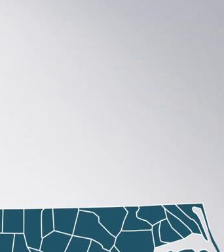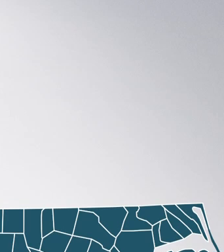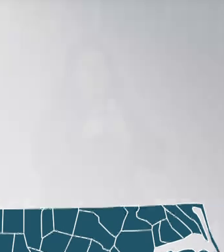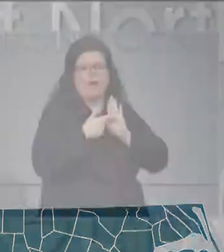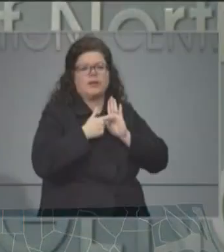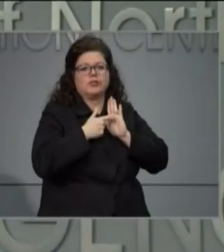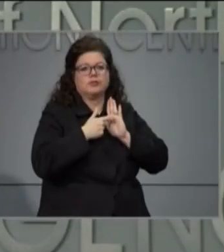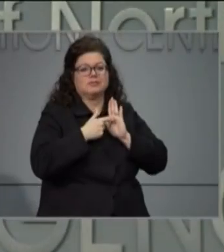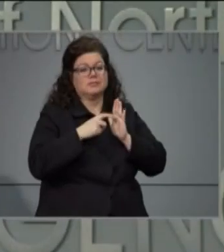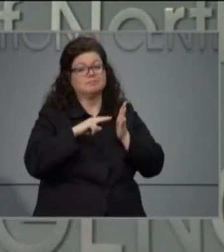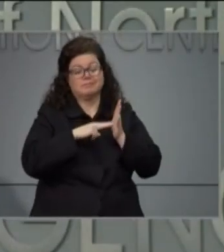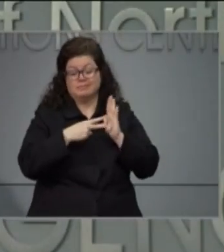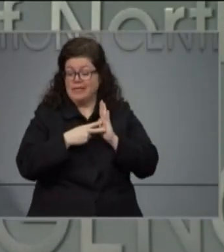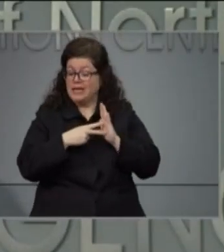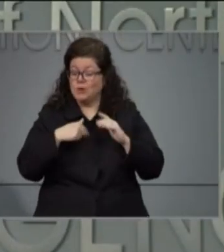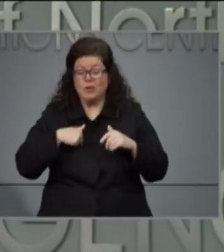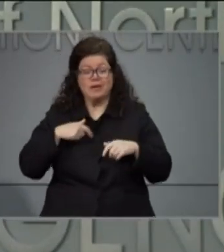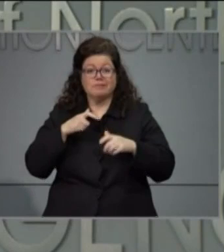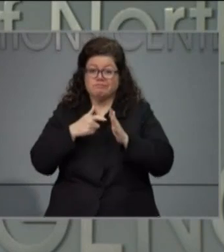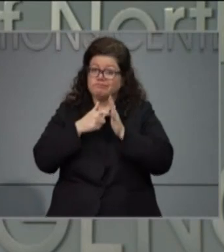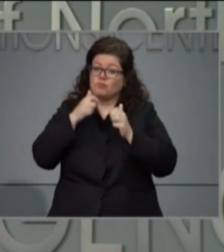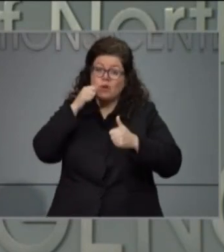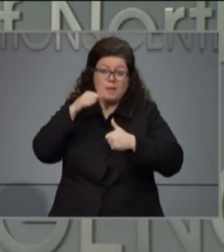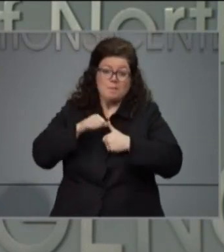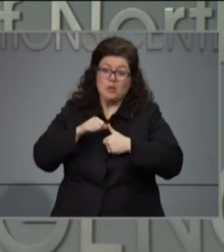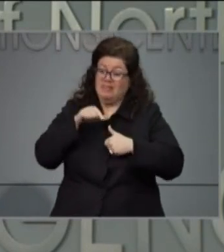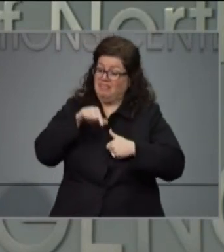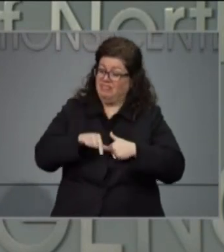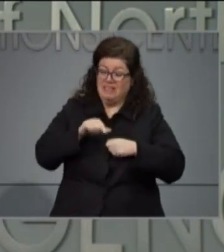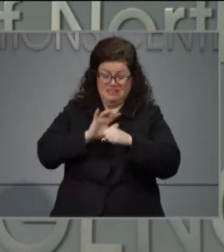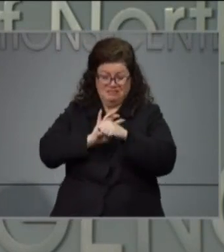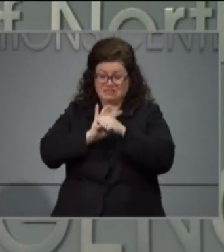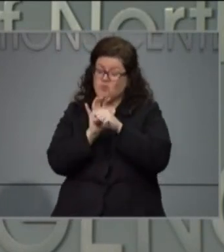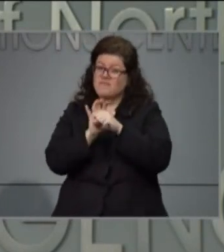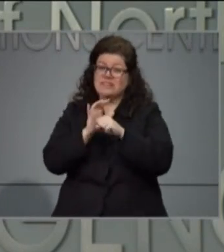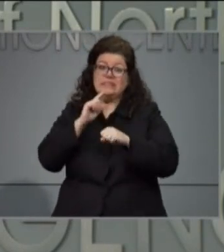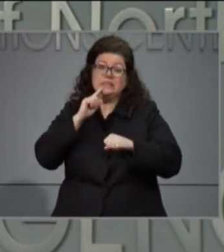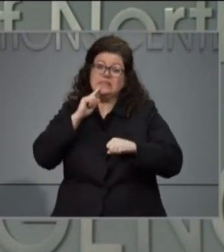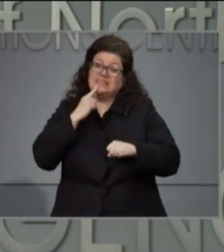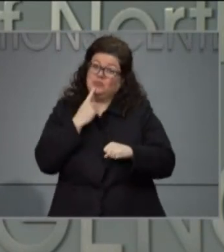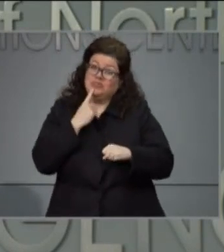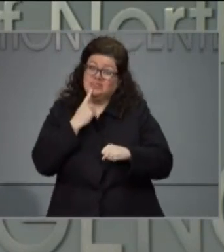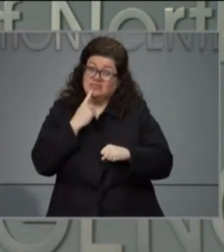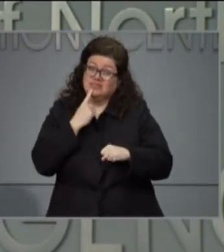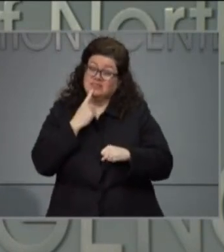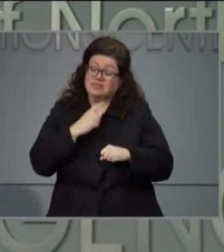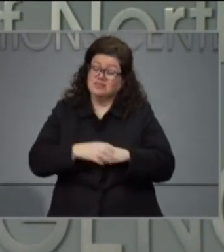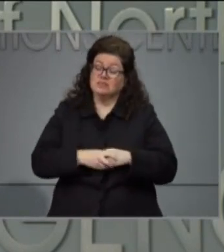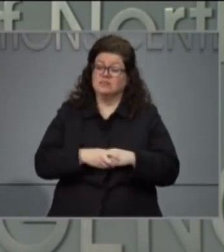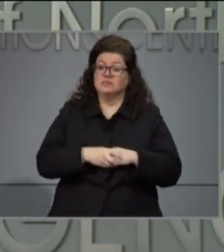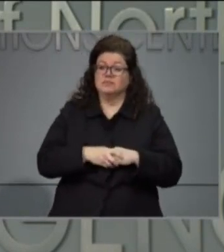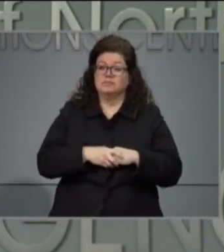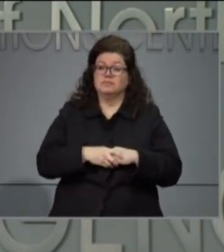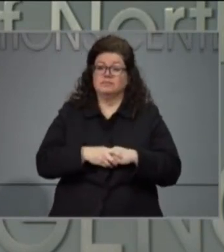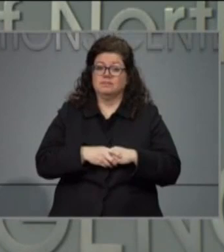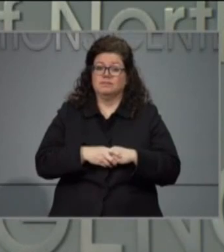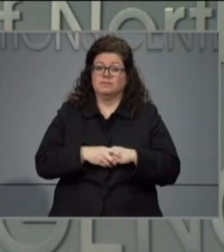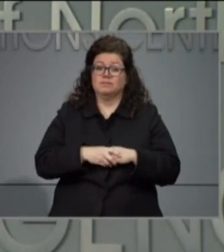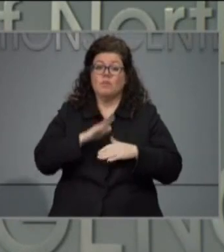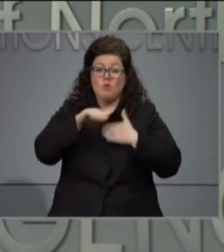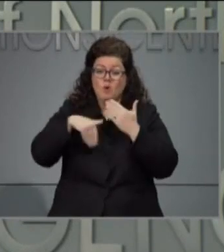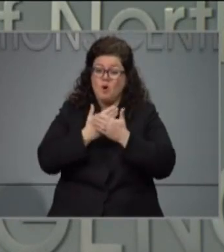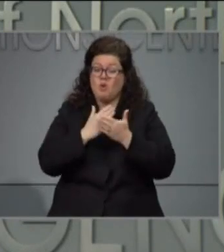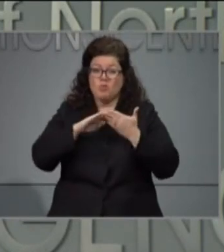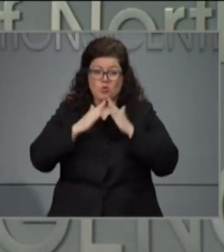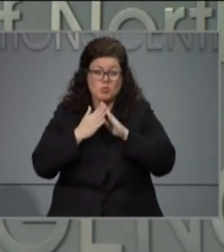CDC. That we must take this disease seriously. All of us,